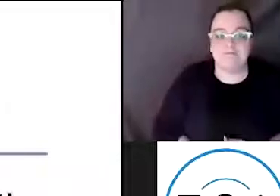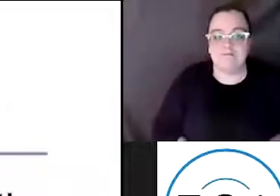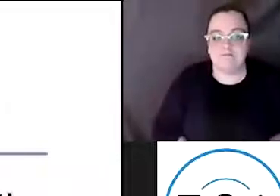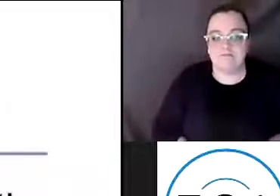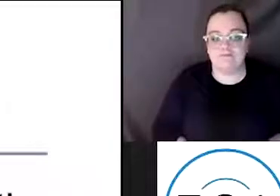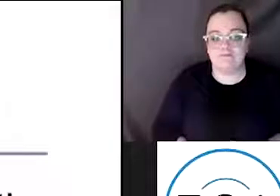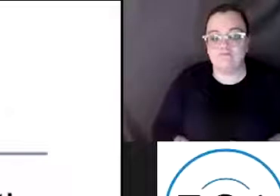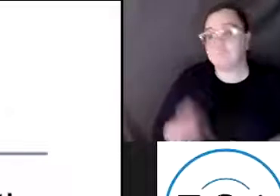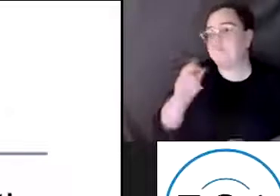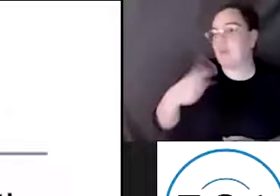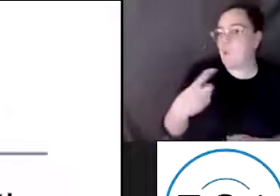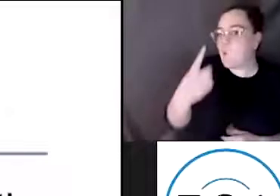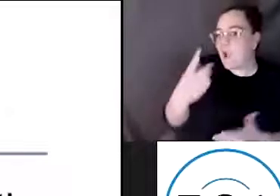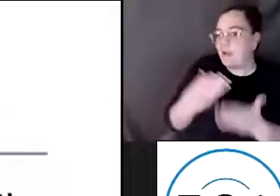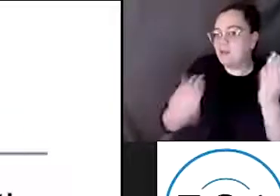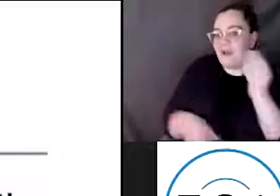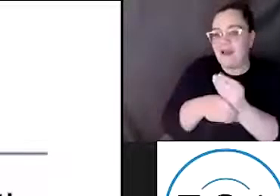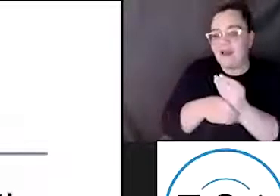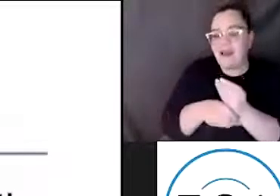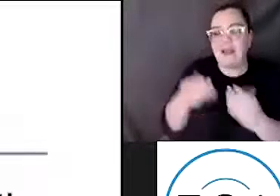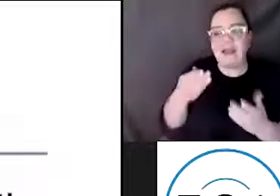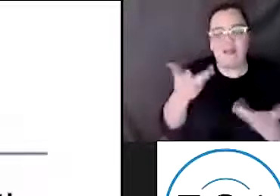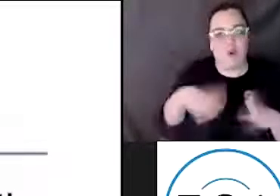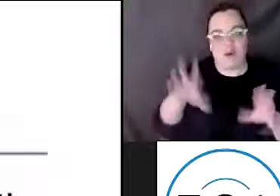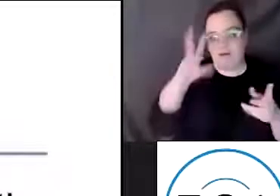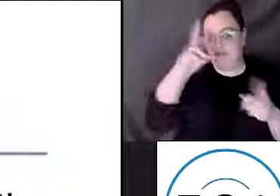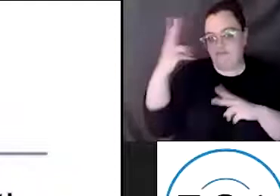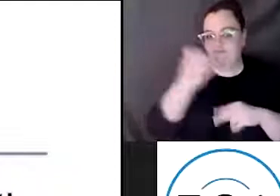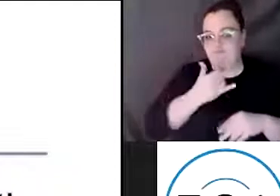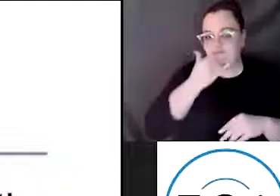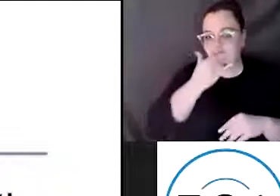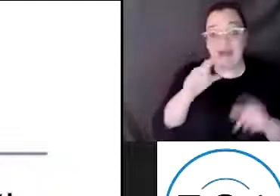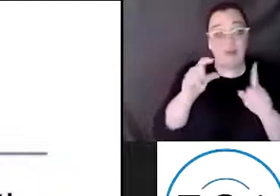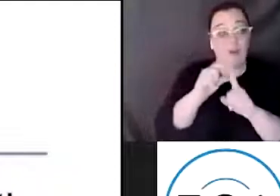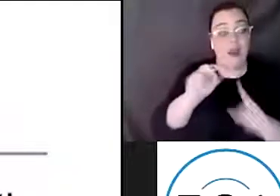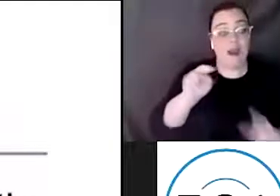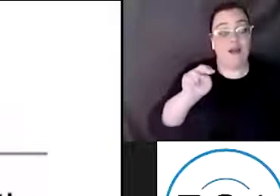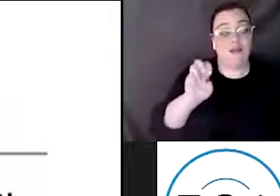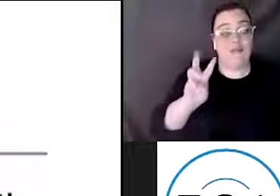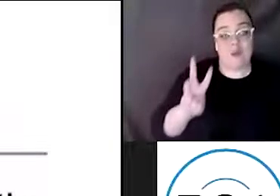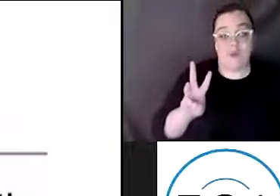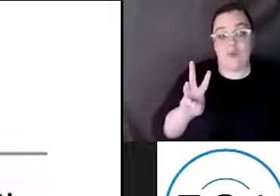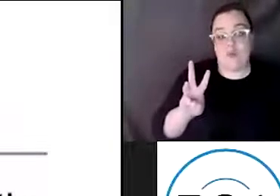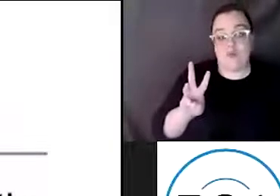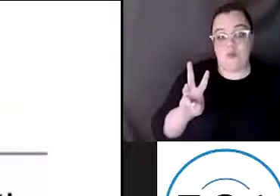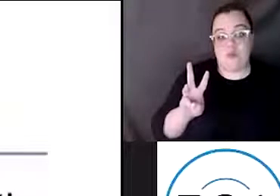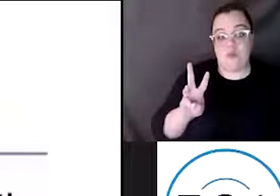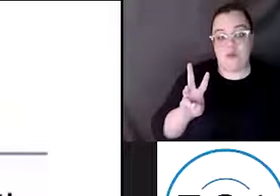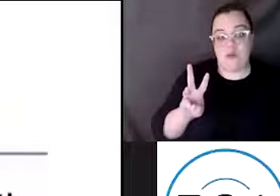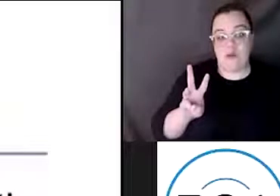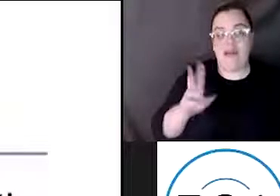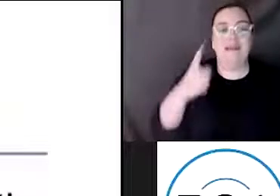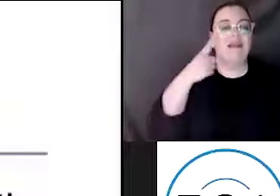just in case it might get misunderstood is while the word new here is because brick is new, it's not